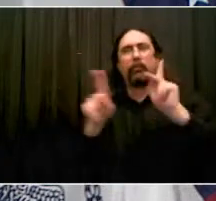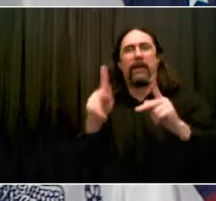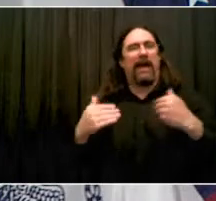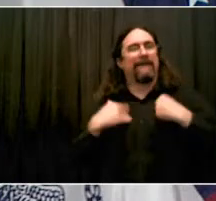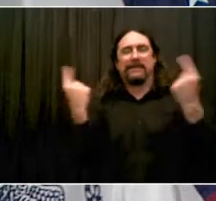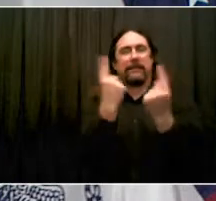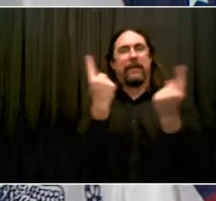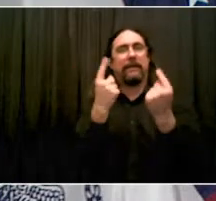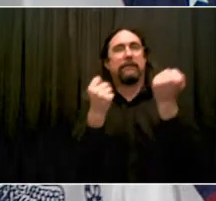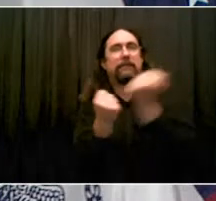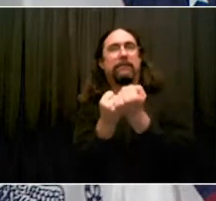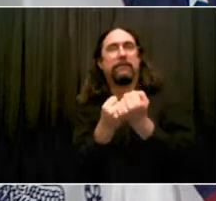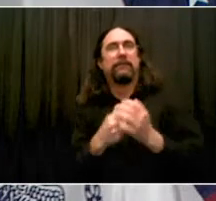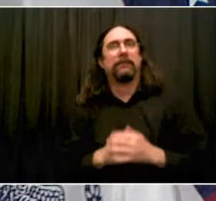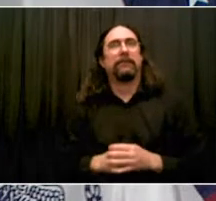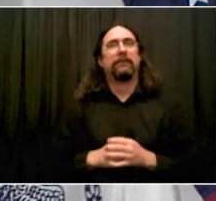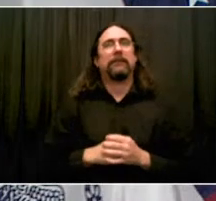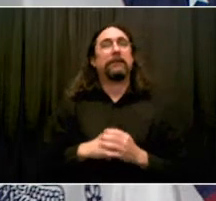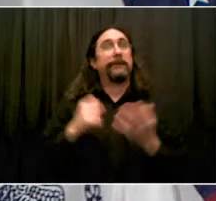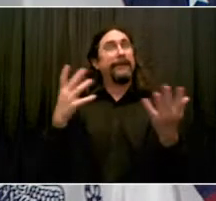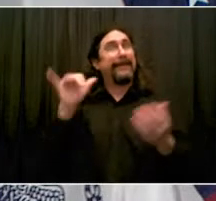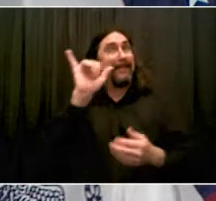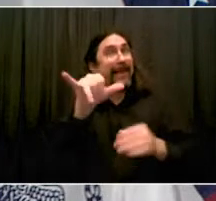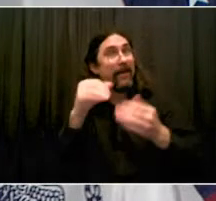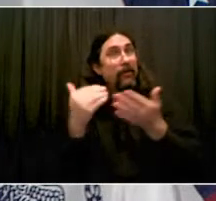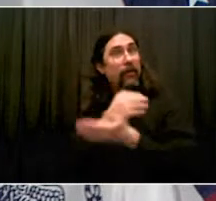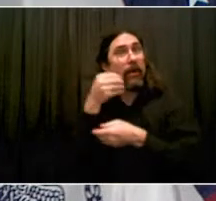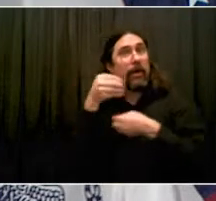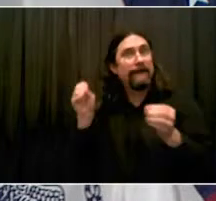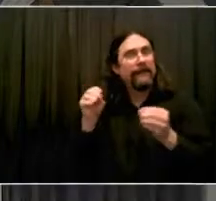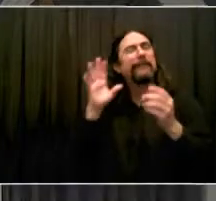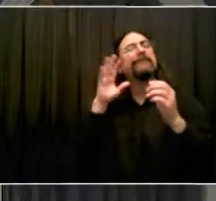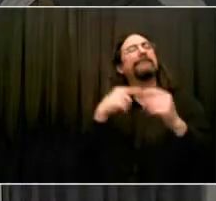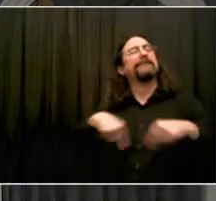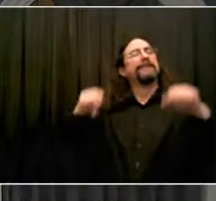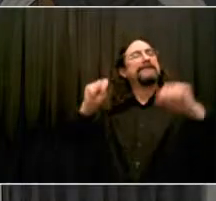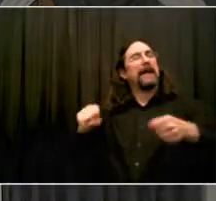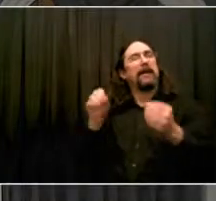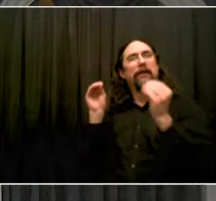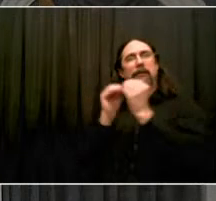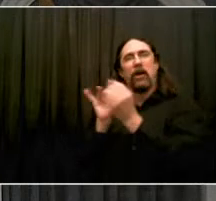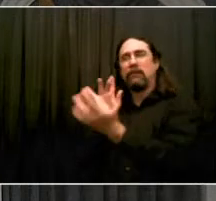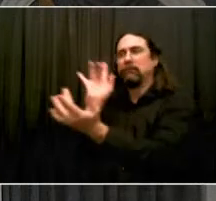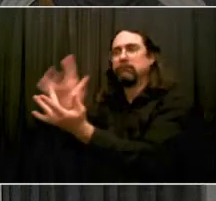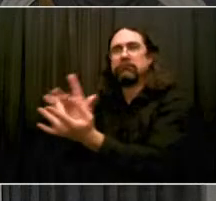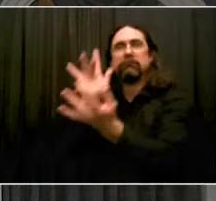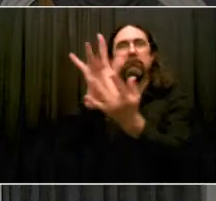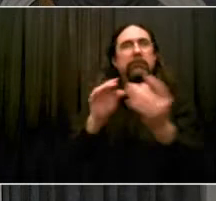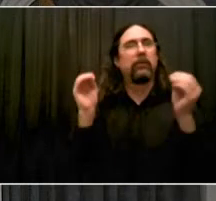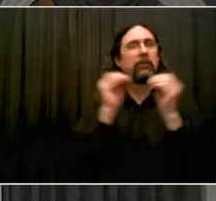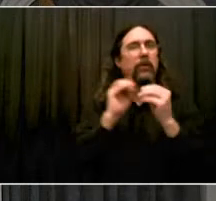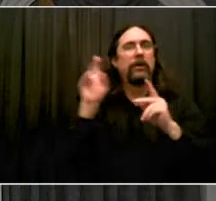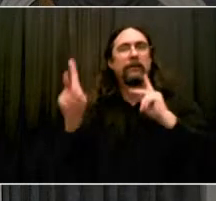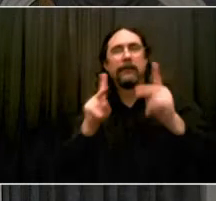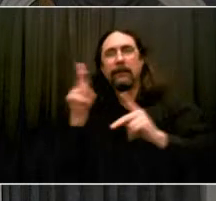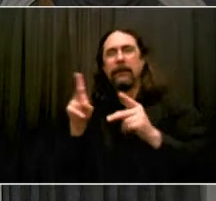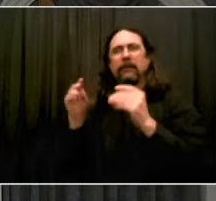this mental health for all vision comes from her hard work. My pleasure to introduce our First Lady, Charlene McCray.